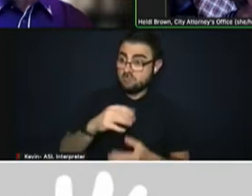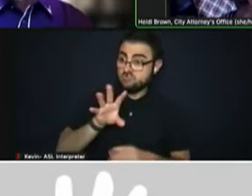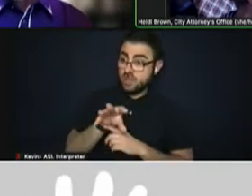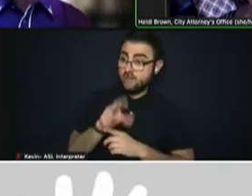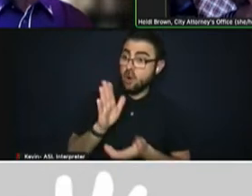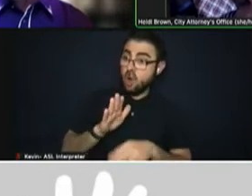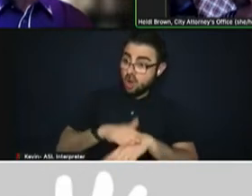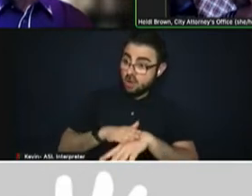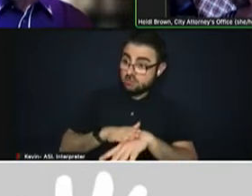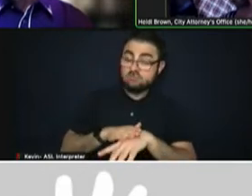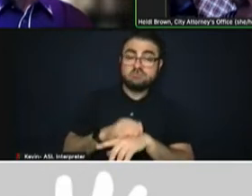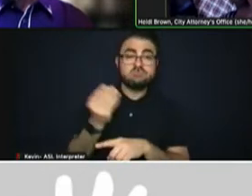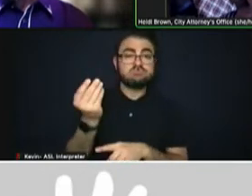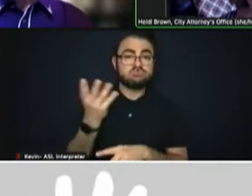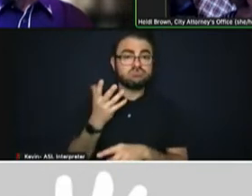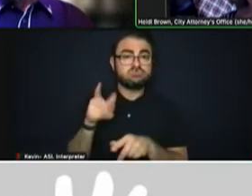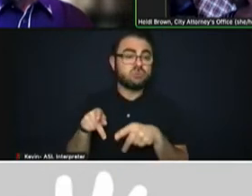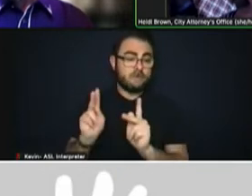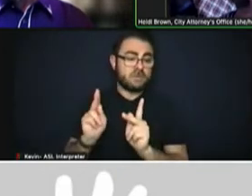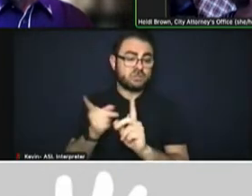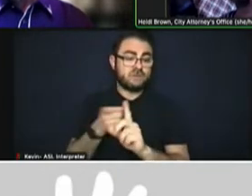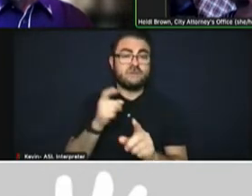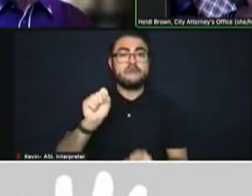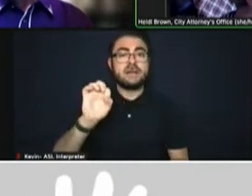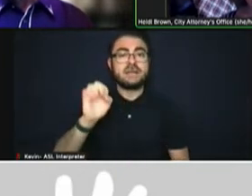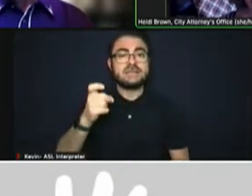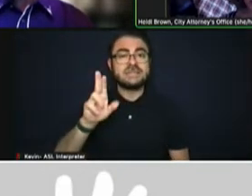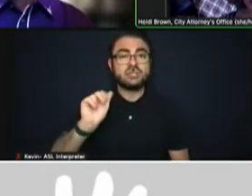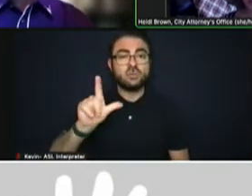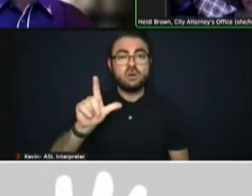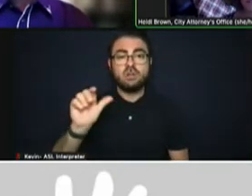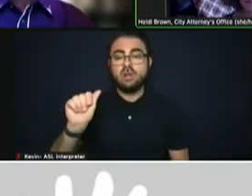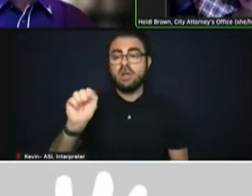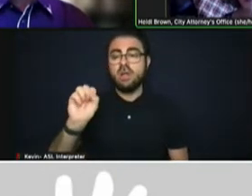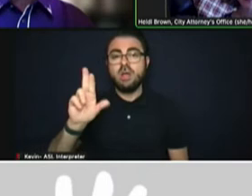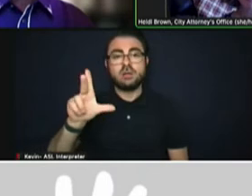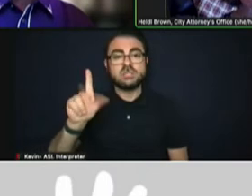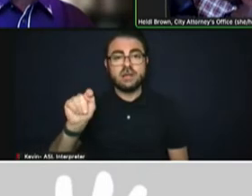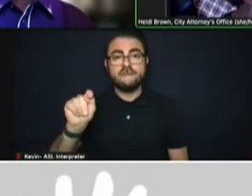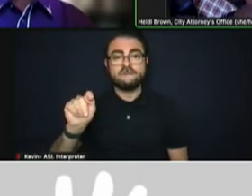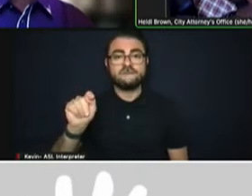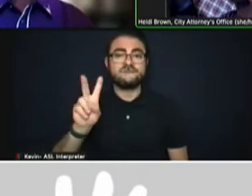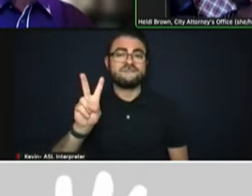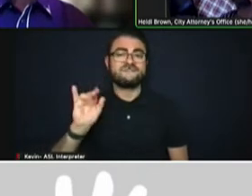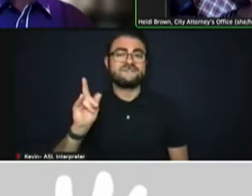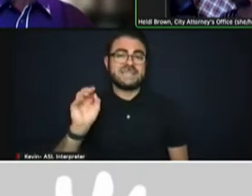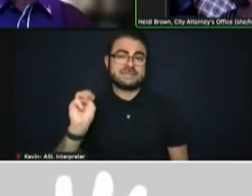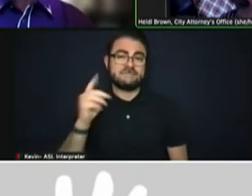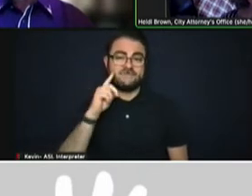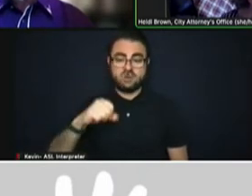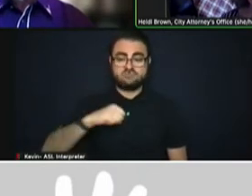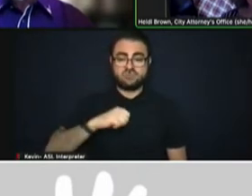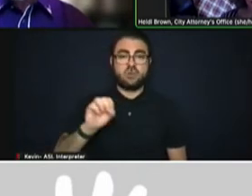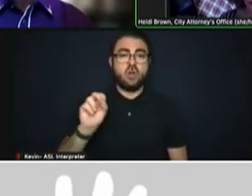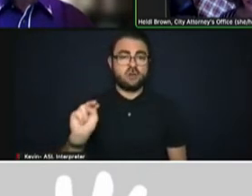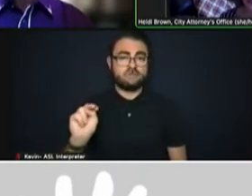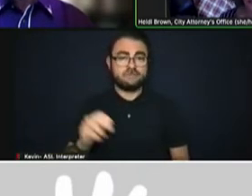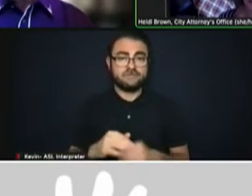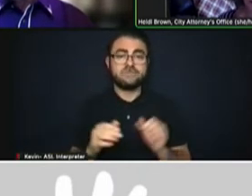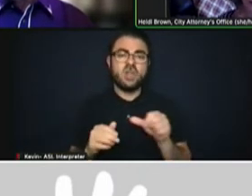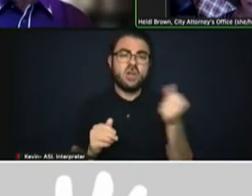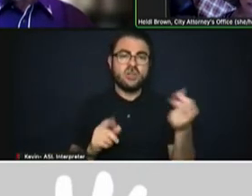But they just need consent from a sexual assault victim to turn it on. And then the other instance was in the medical